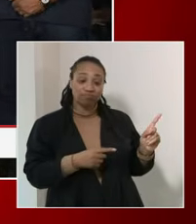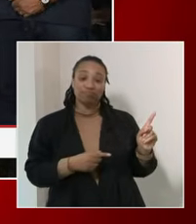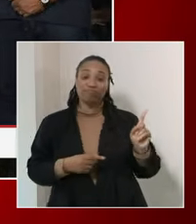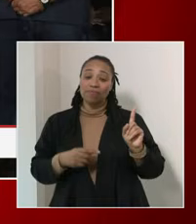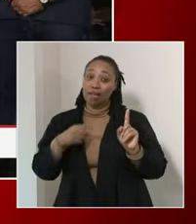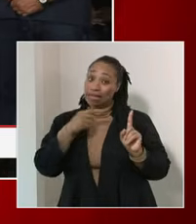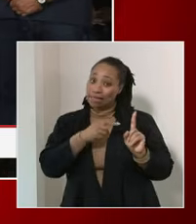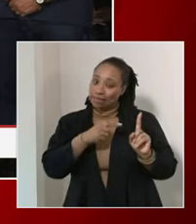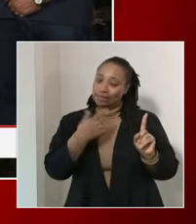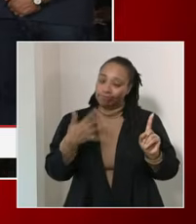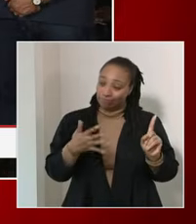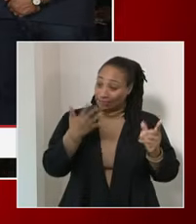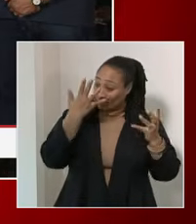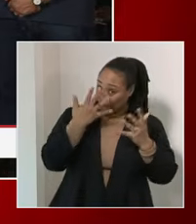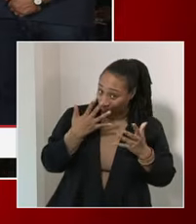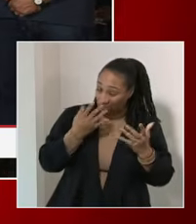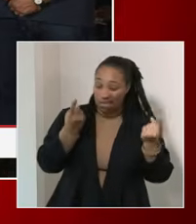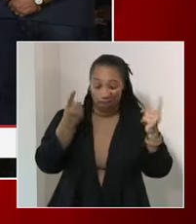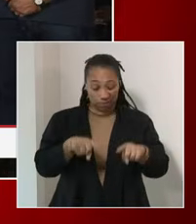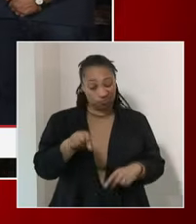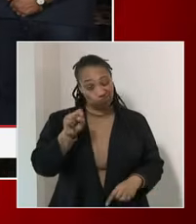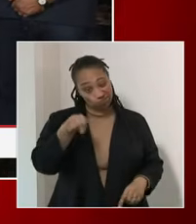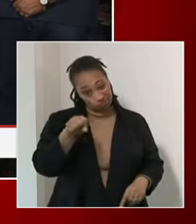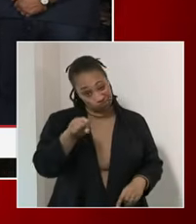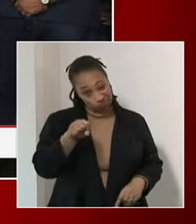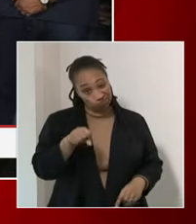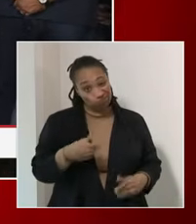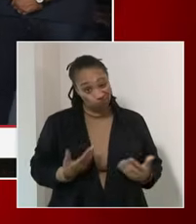we see somebody get sick.